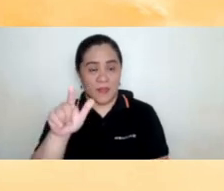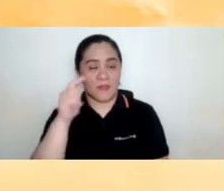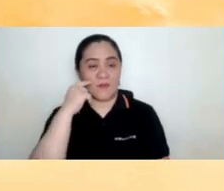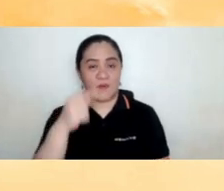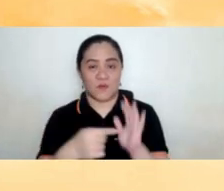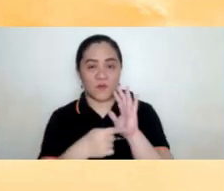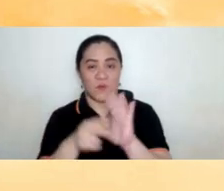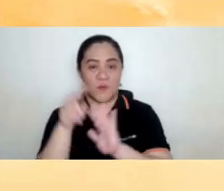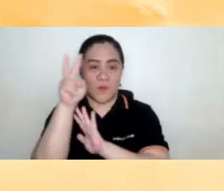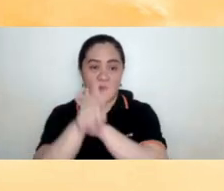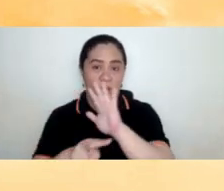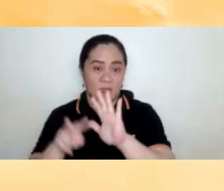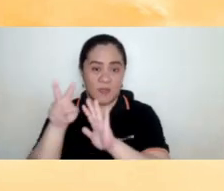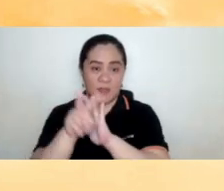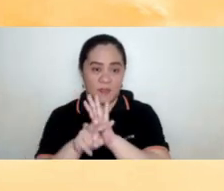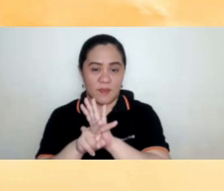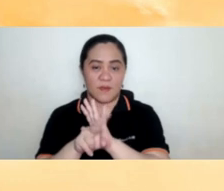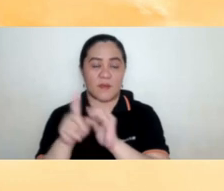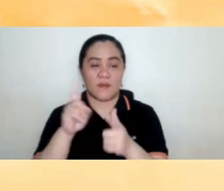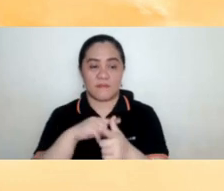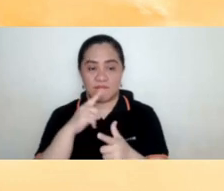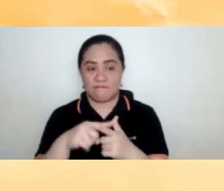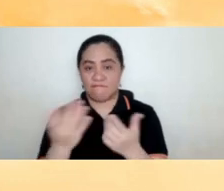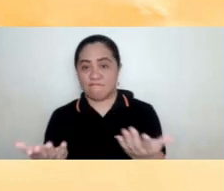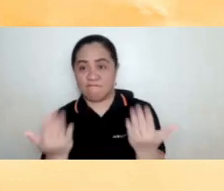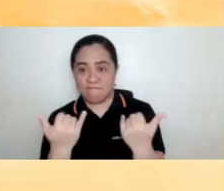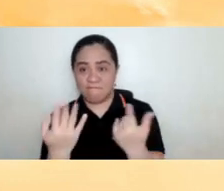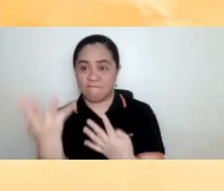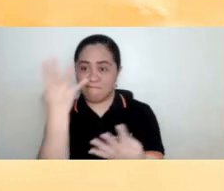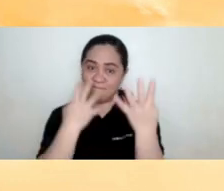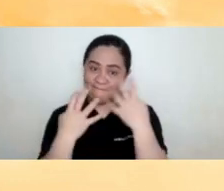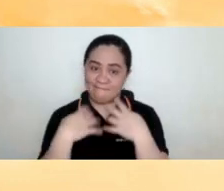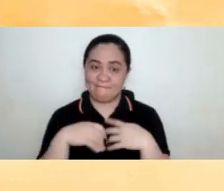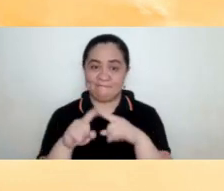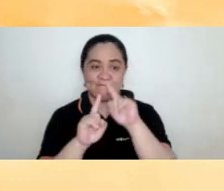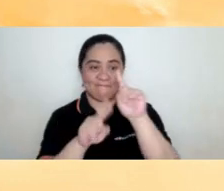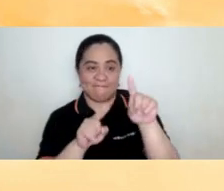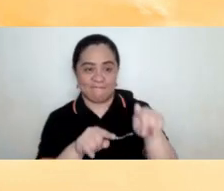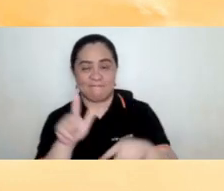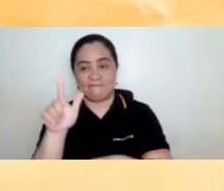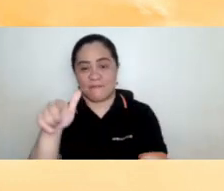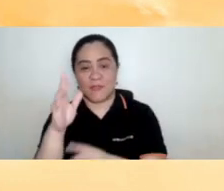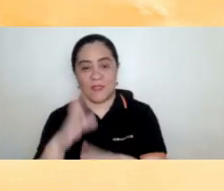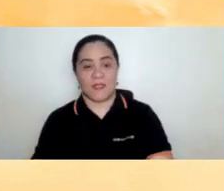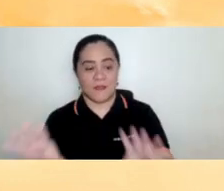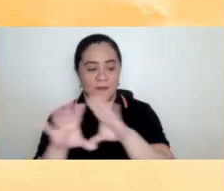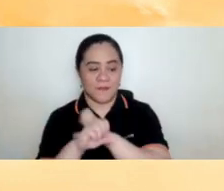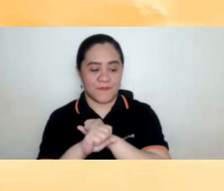videos, and we will entertain questions during the open forum. We will end the session